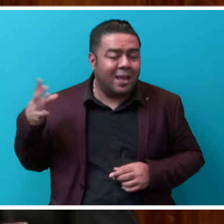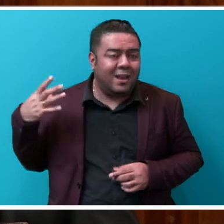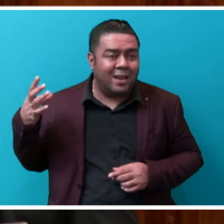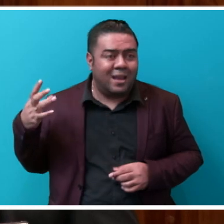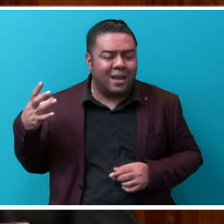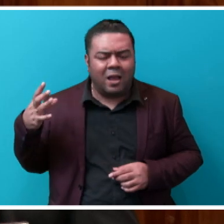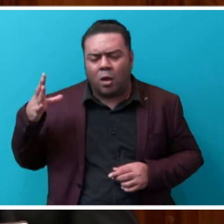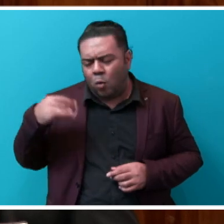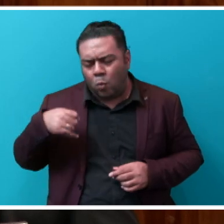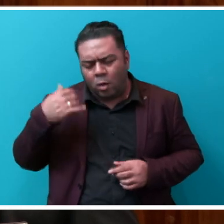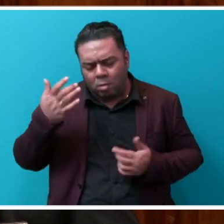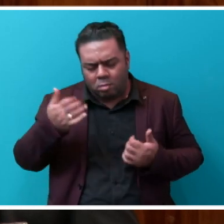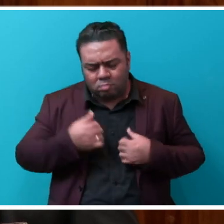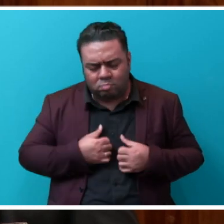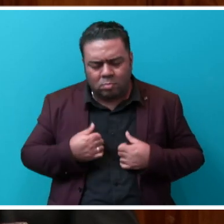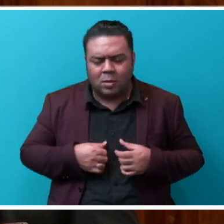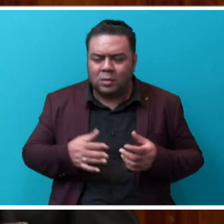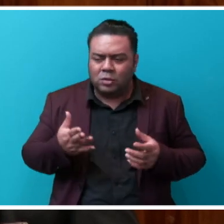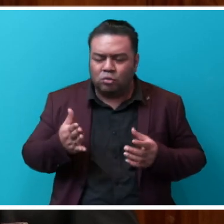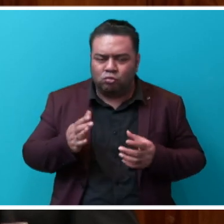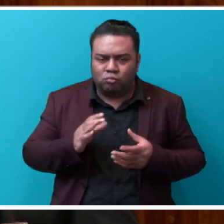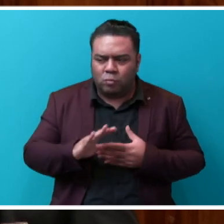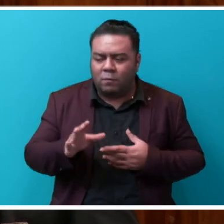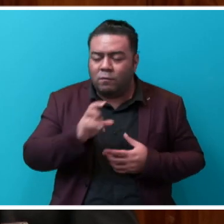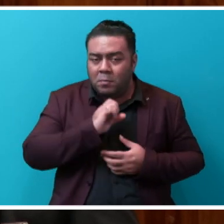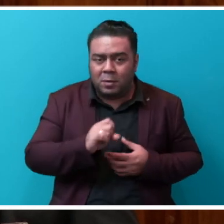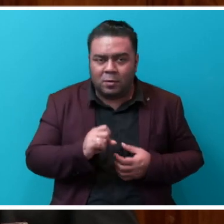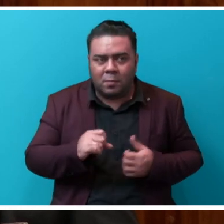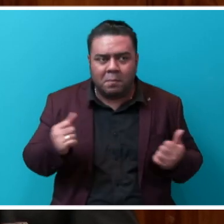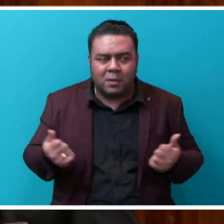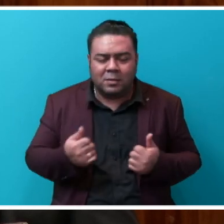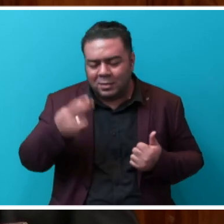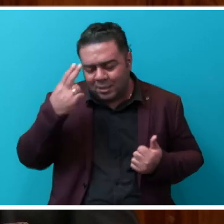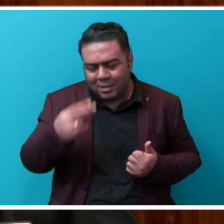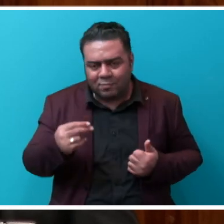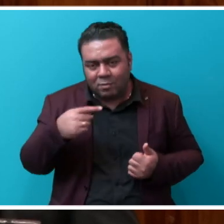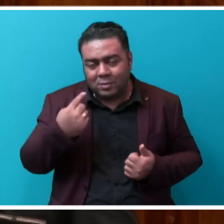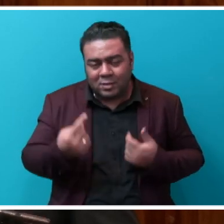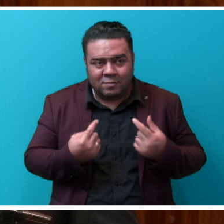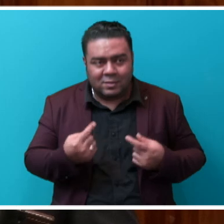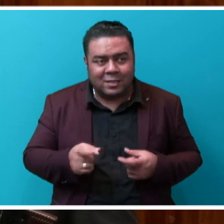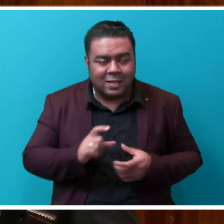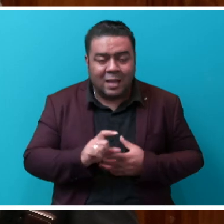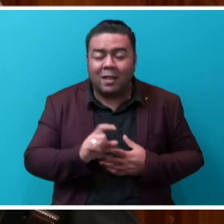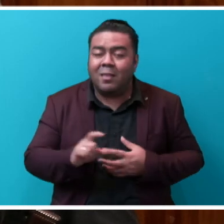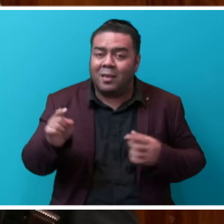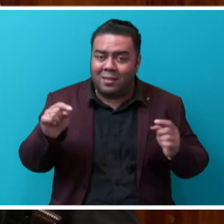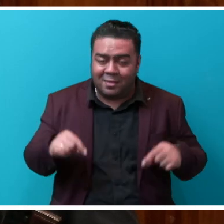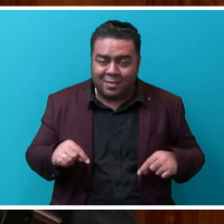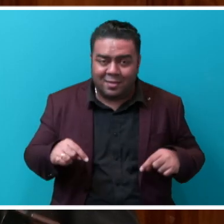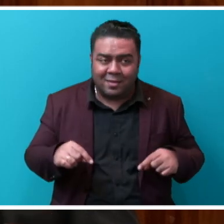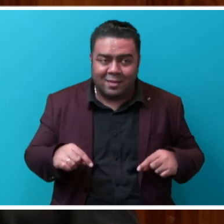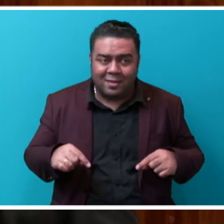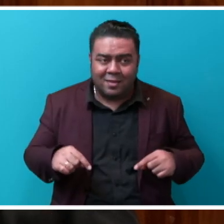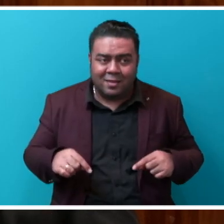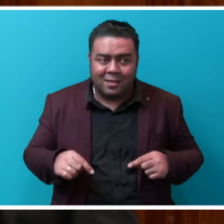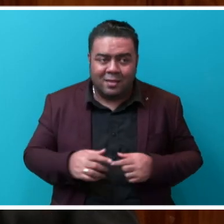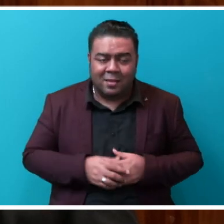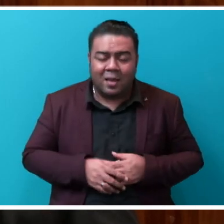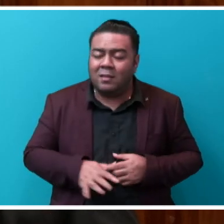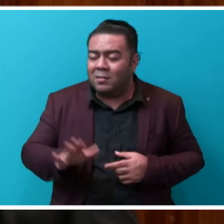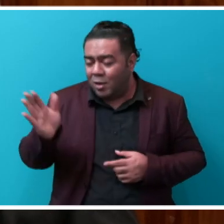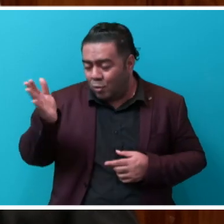quite well-heeled gentlemen from Canada. They have made names for themselves in Canada, and they are here as an outcome from the